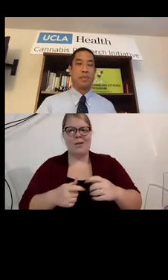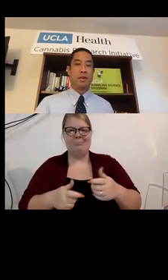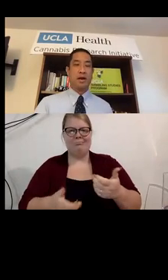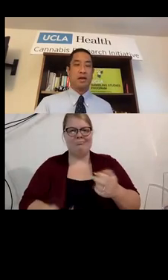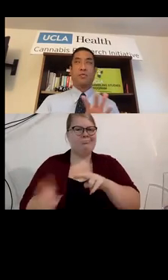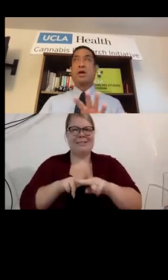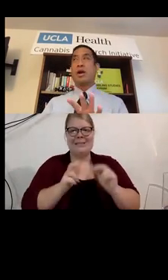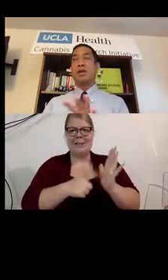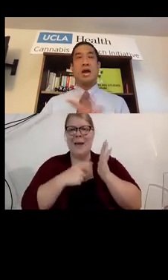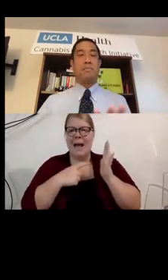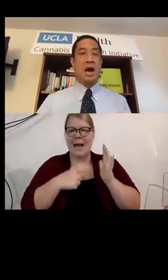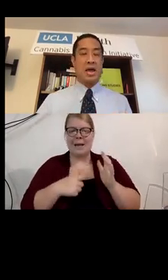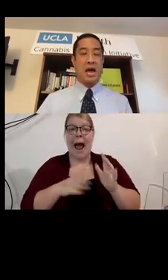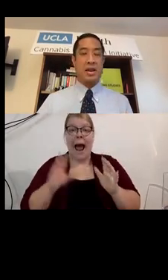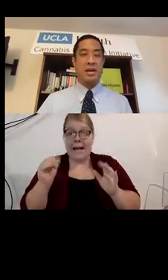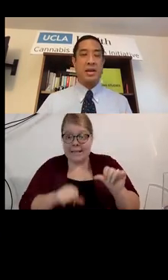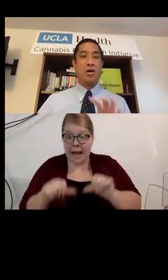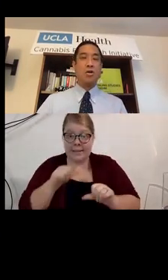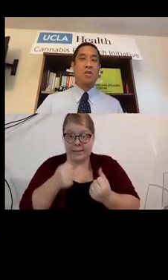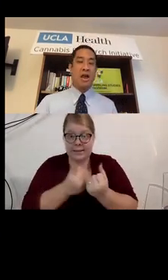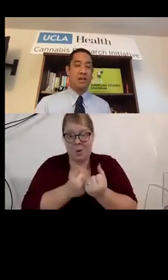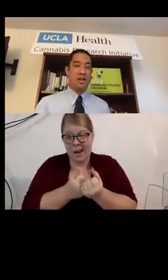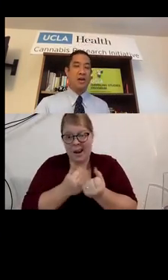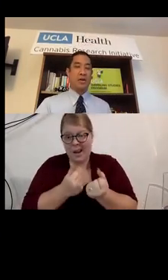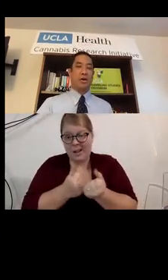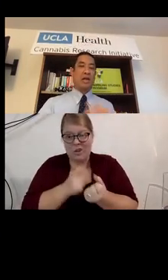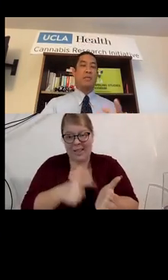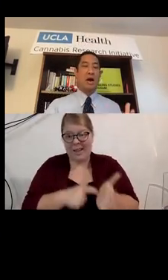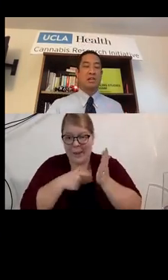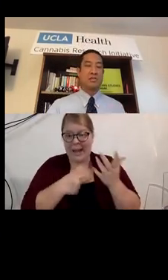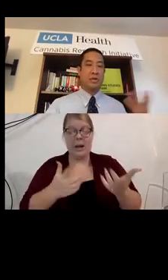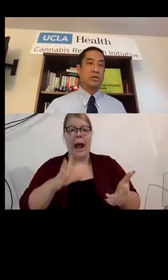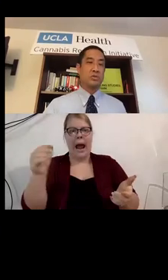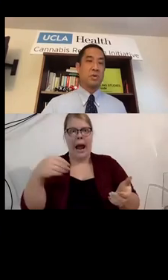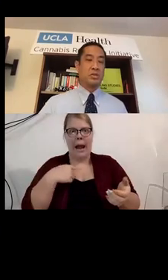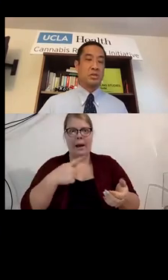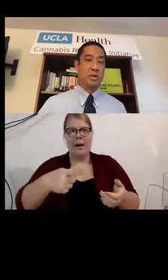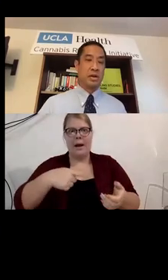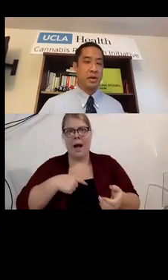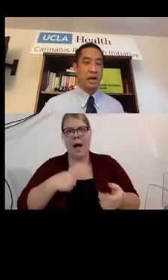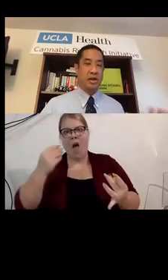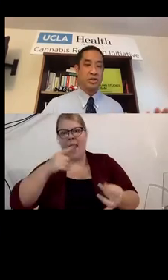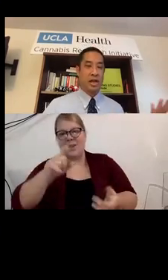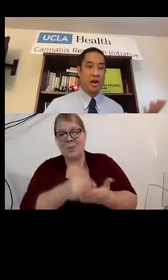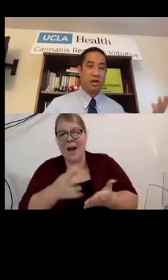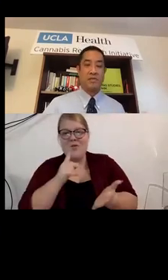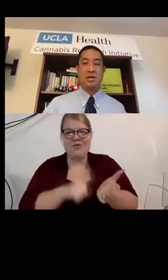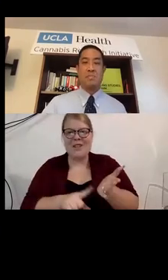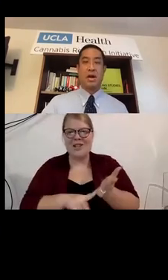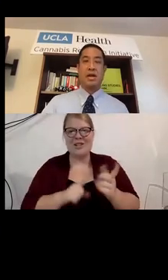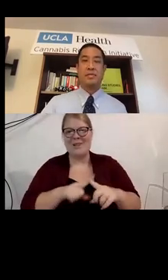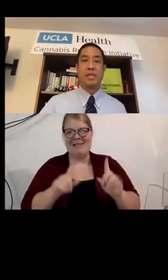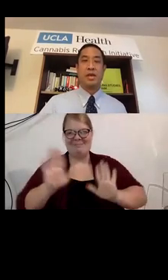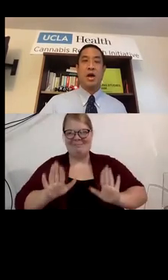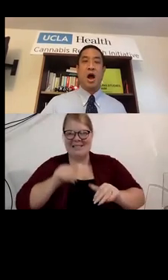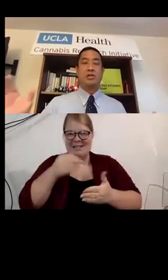up. Now, and for the record, I did not buy that. I looked at it, I thought, you know, I got to buy this for research purposes, but I actually held off and did not buy